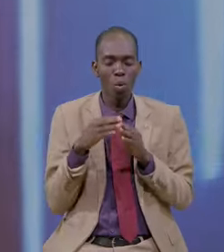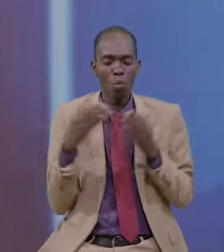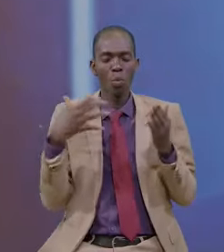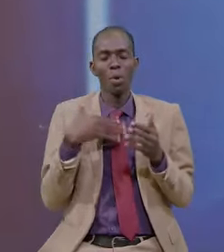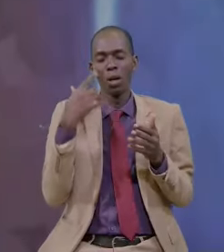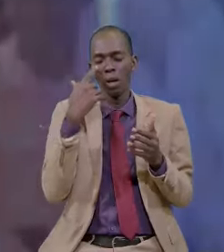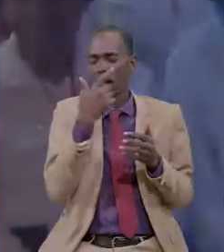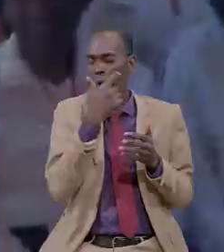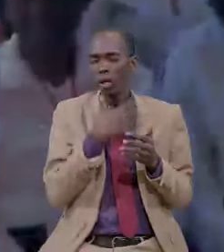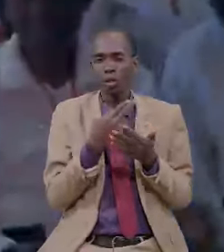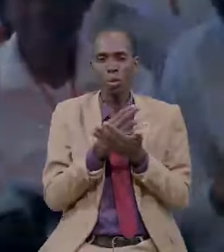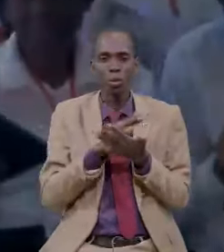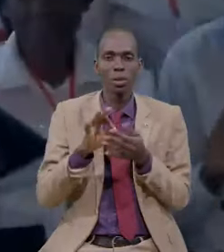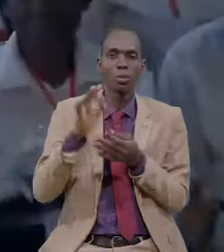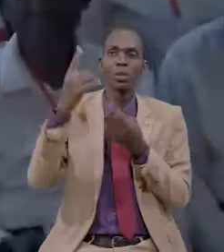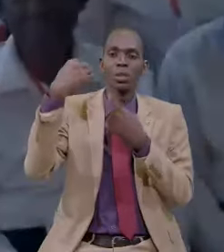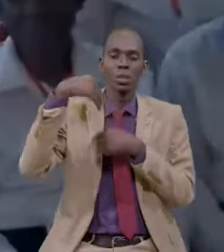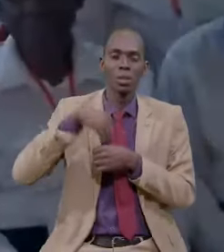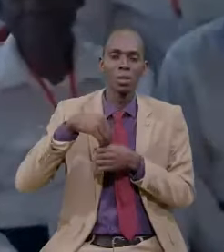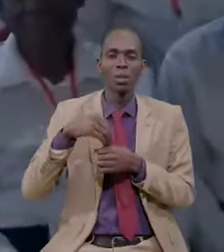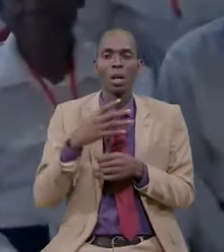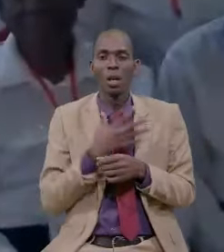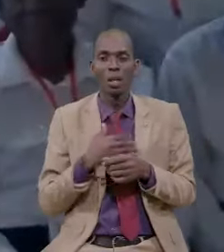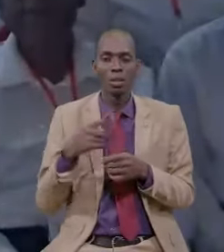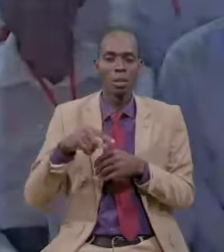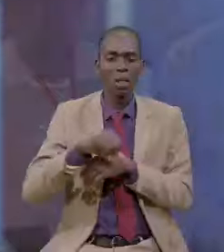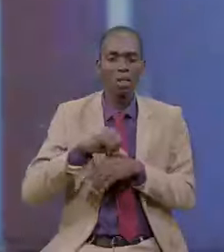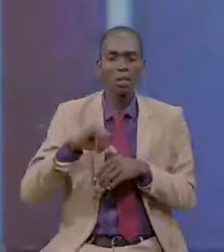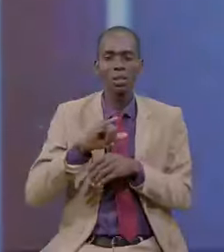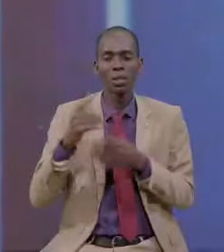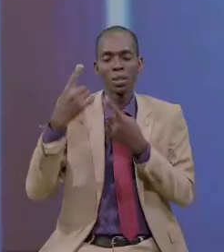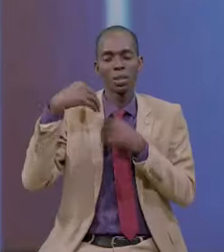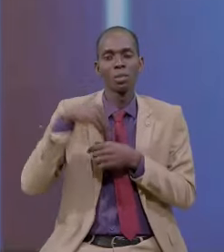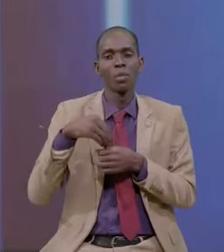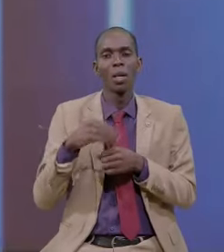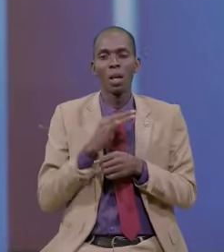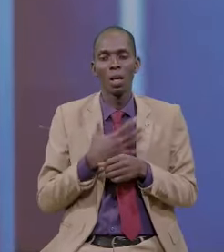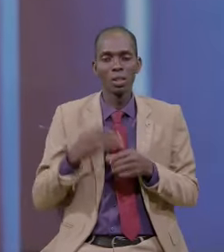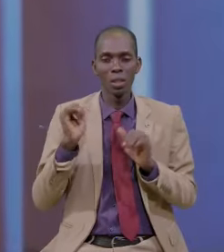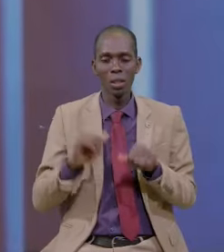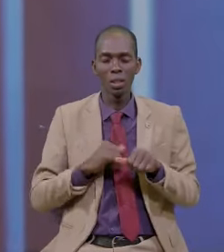came. And the anointing came. And I could tell the difference